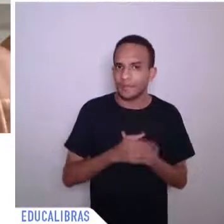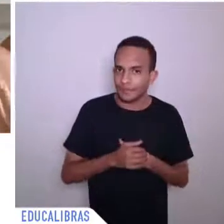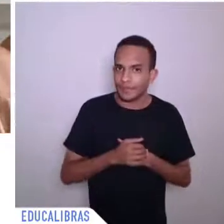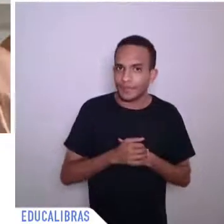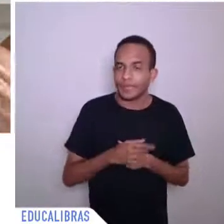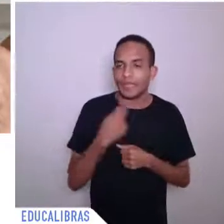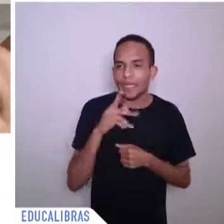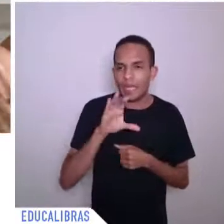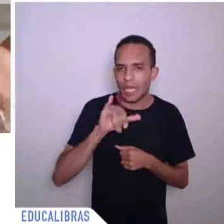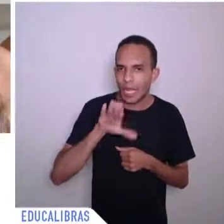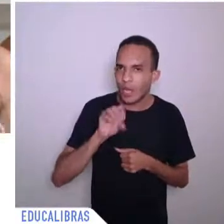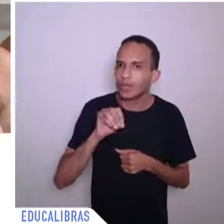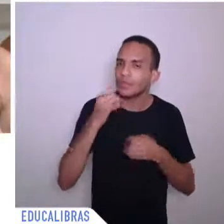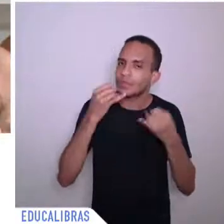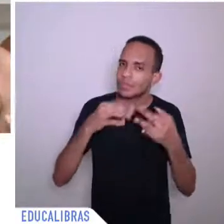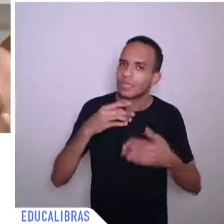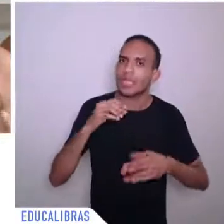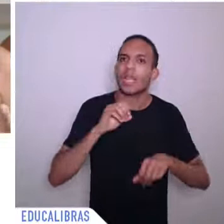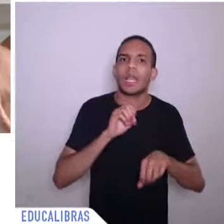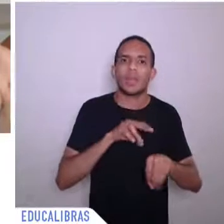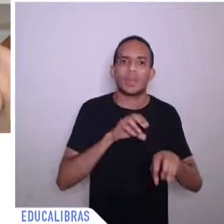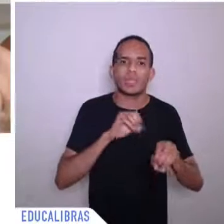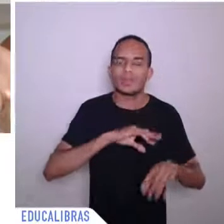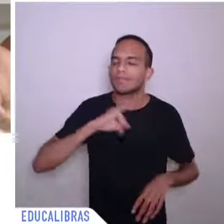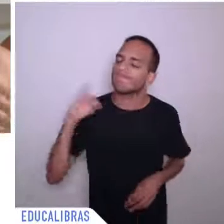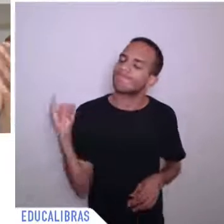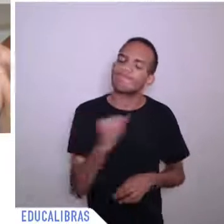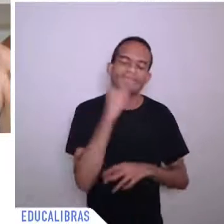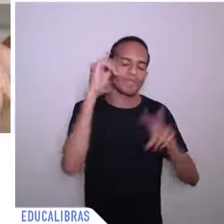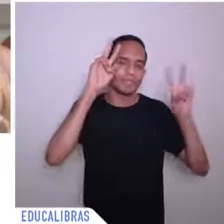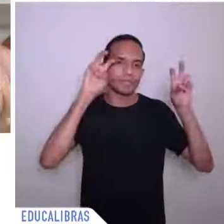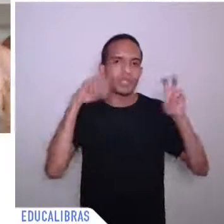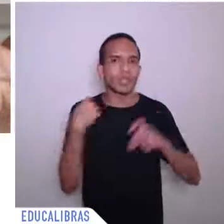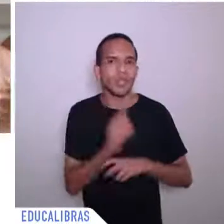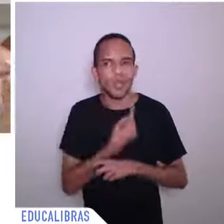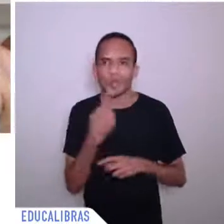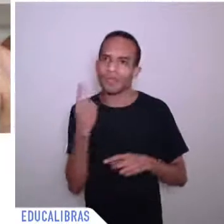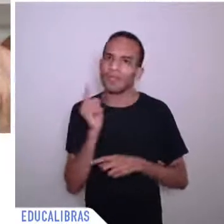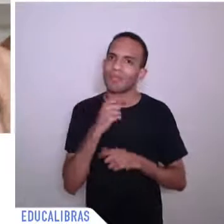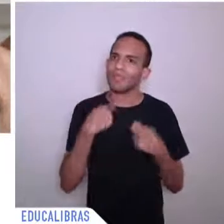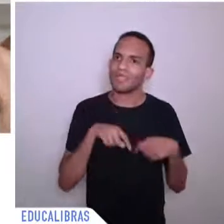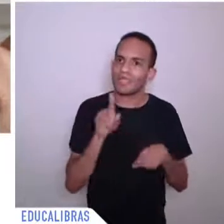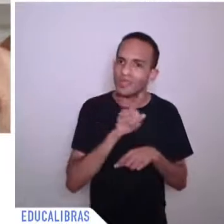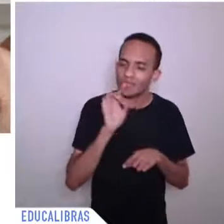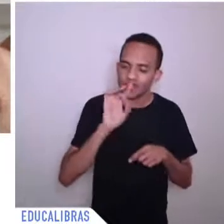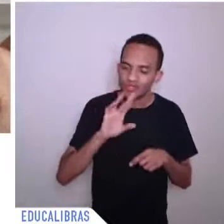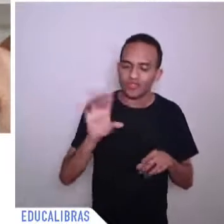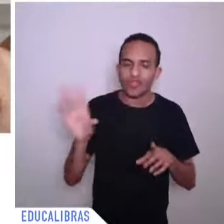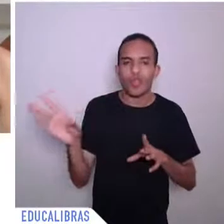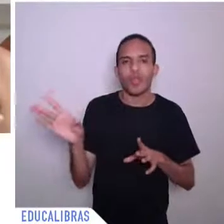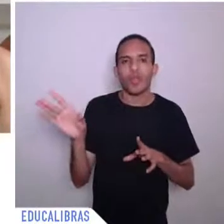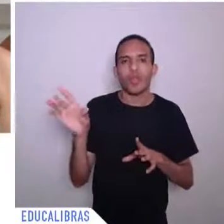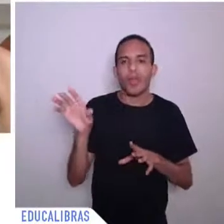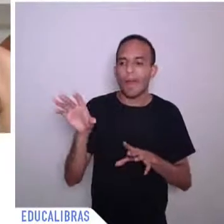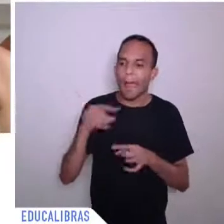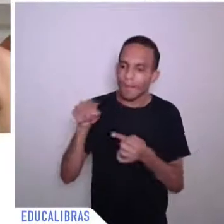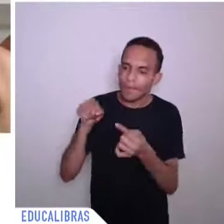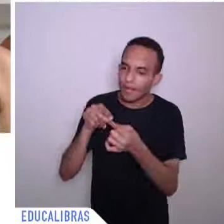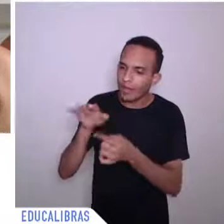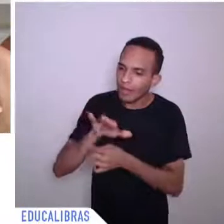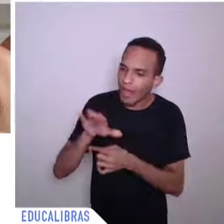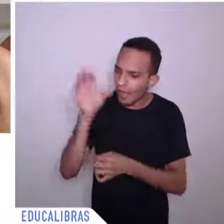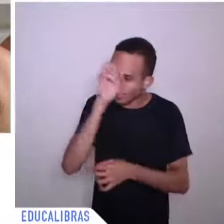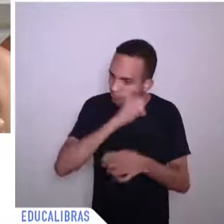and qualify the political opinion. Education is definitely essential, not only